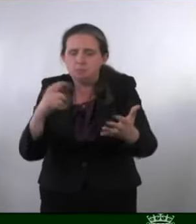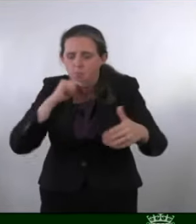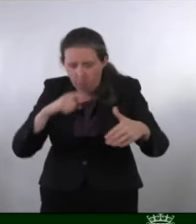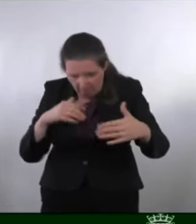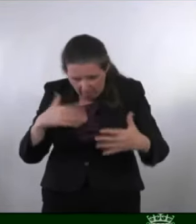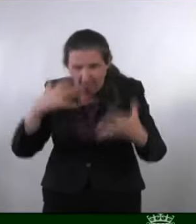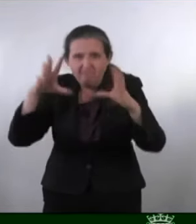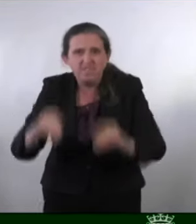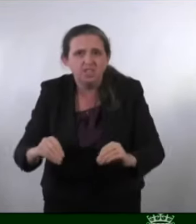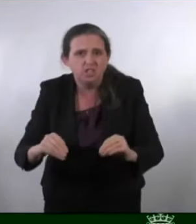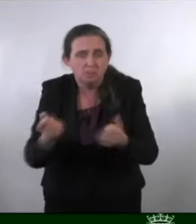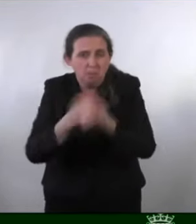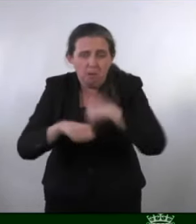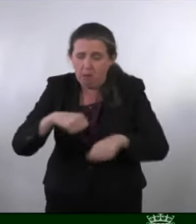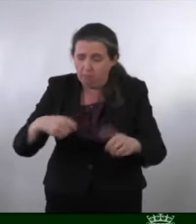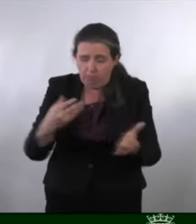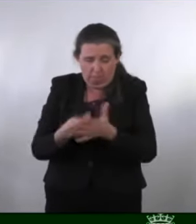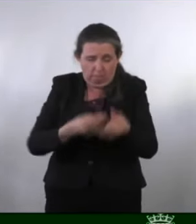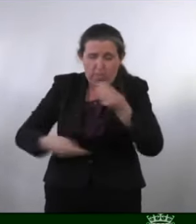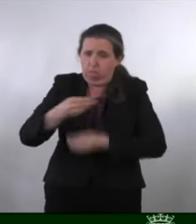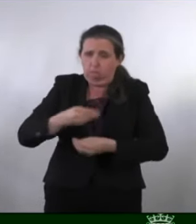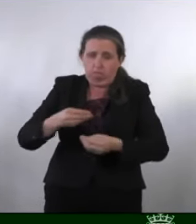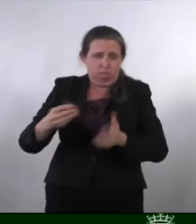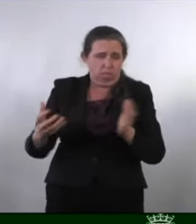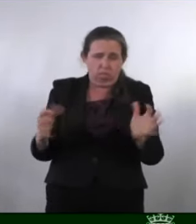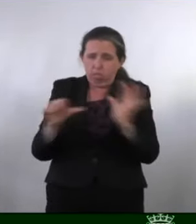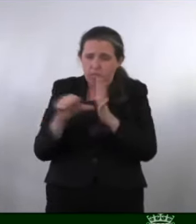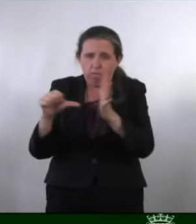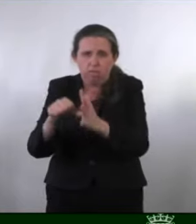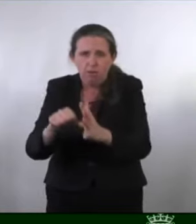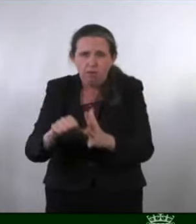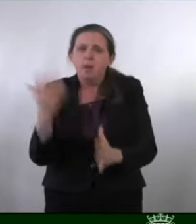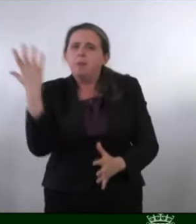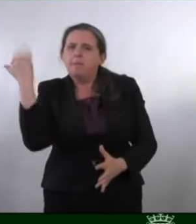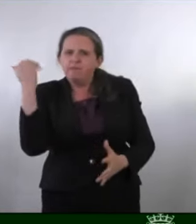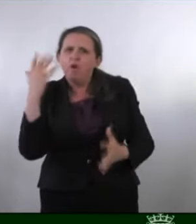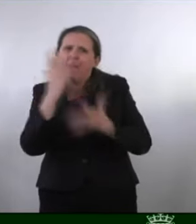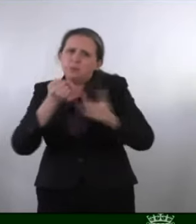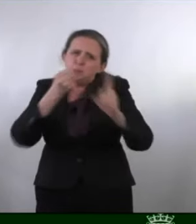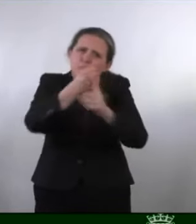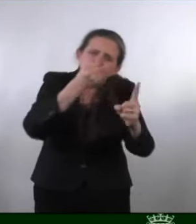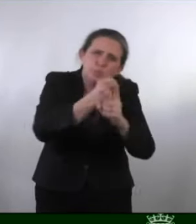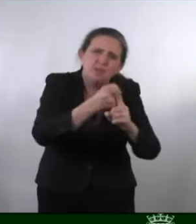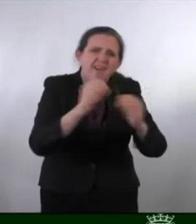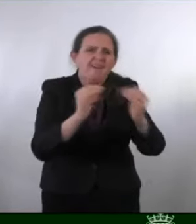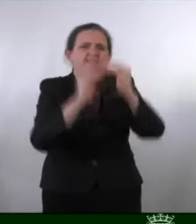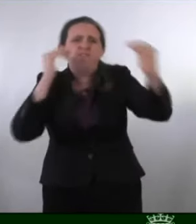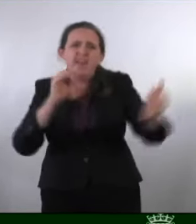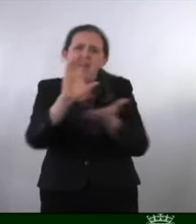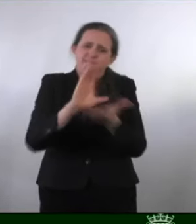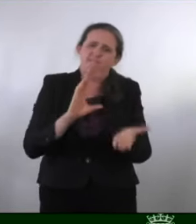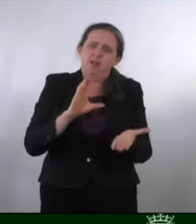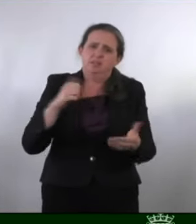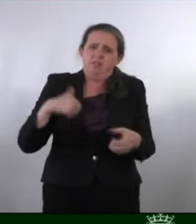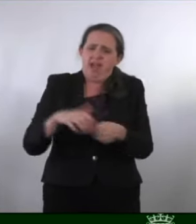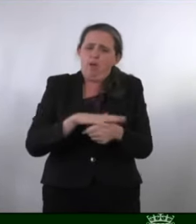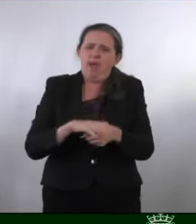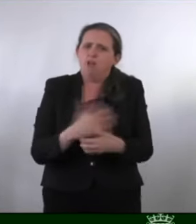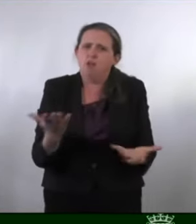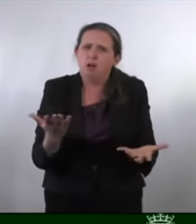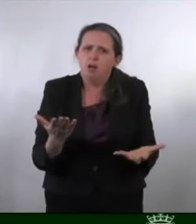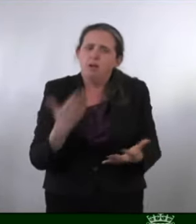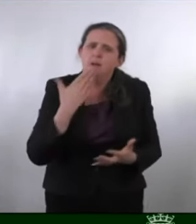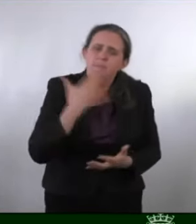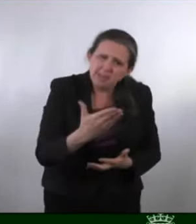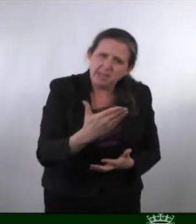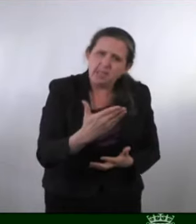had to fight the government for a fair amount of funding for our region. Can the Secretary of State assure us that this time the North will not